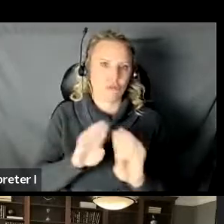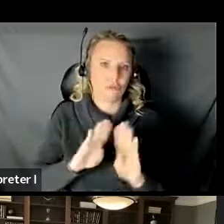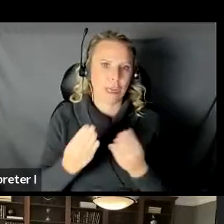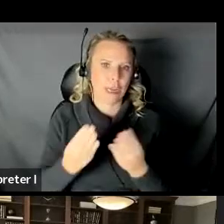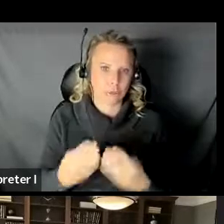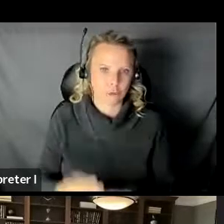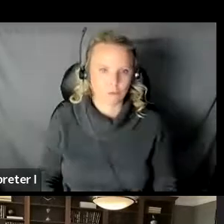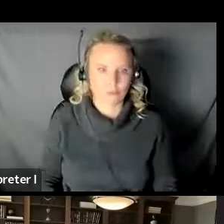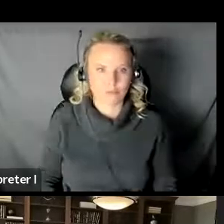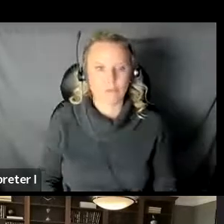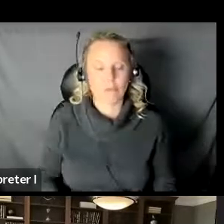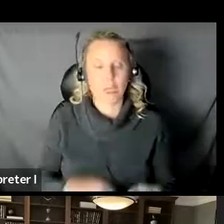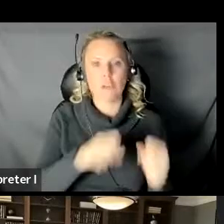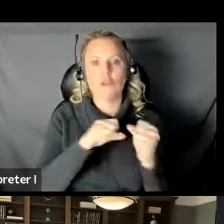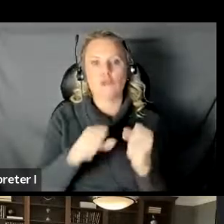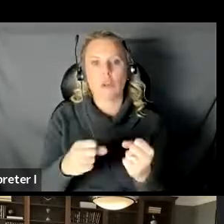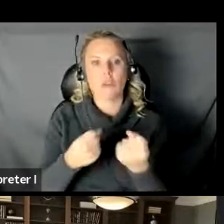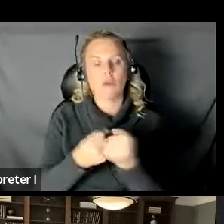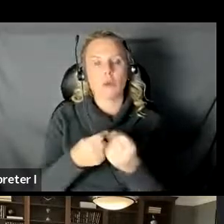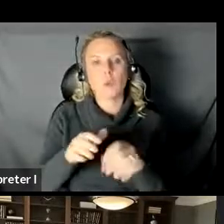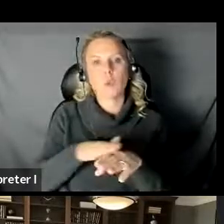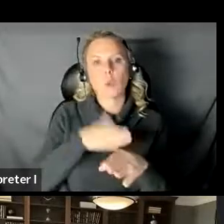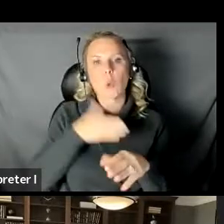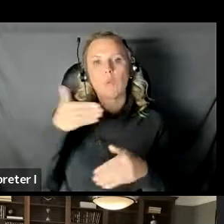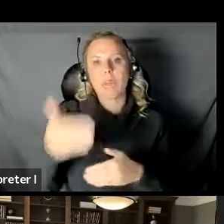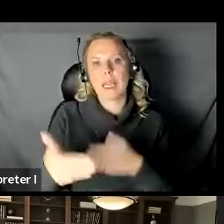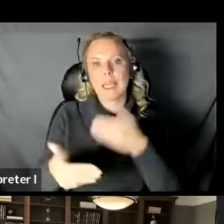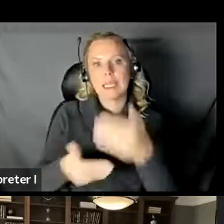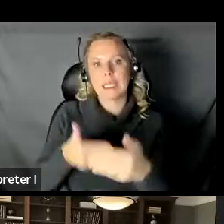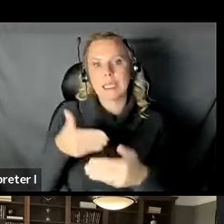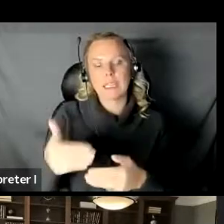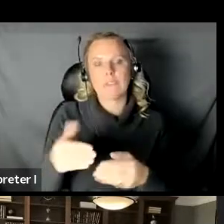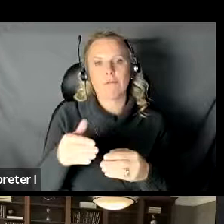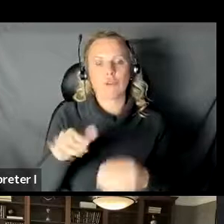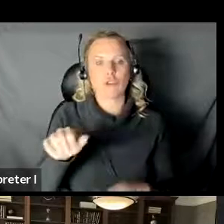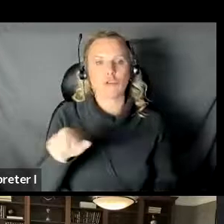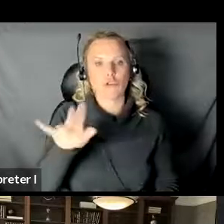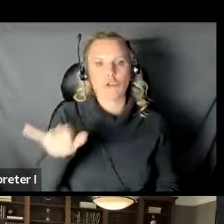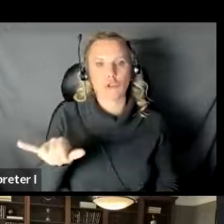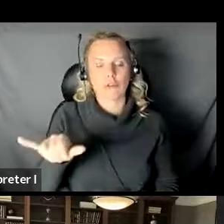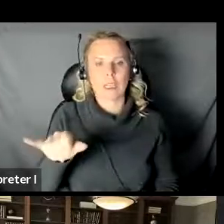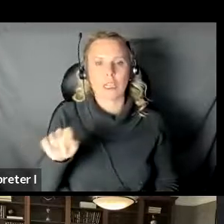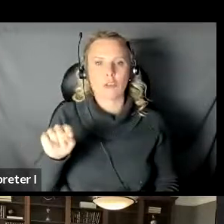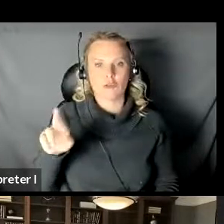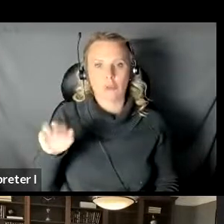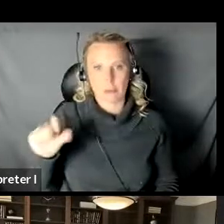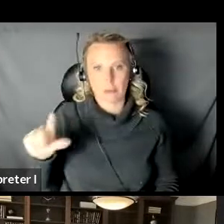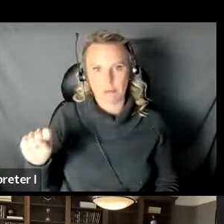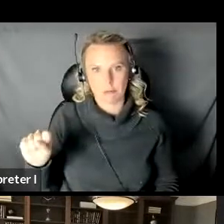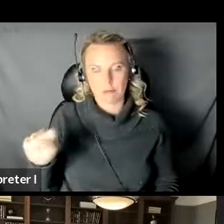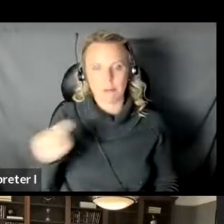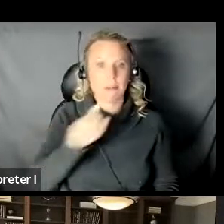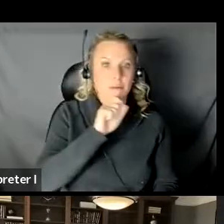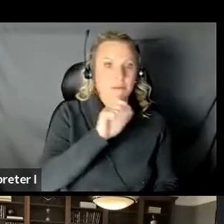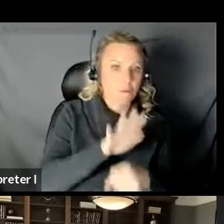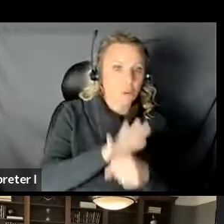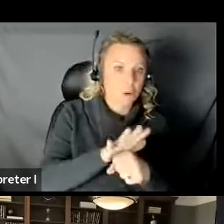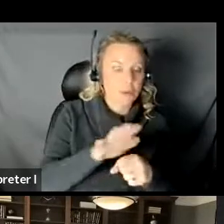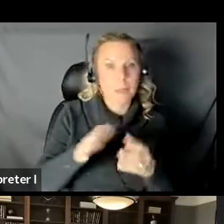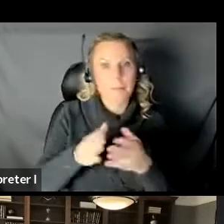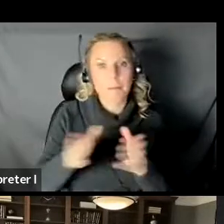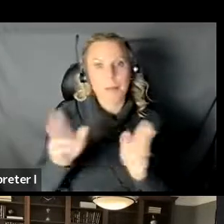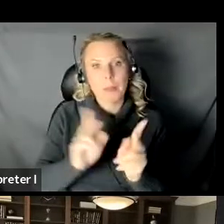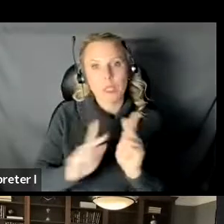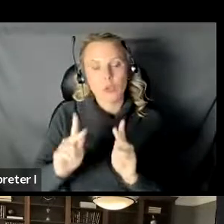I strongly support the slower phase-in of jury trials too, and can confirm for public the need to use